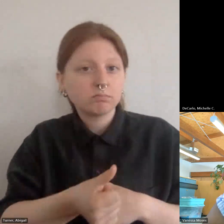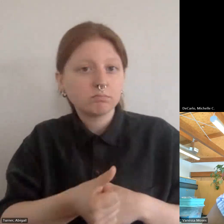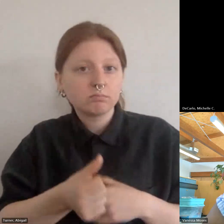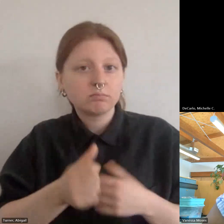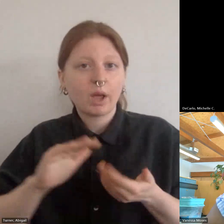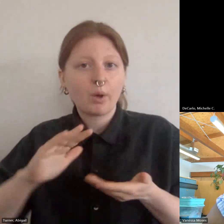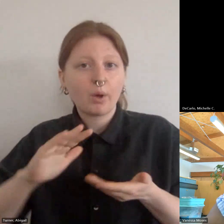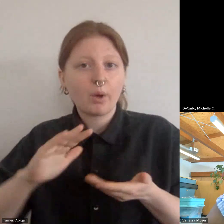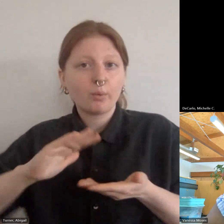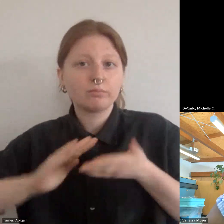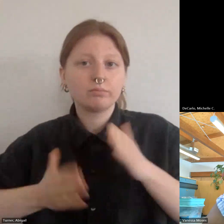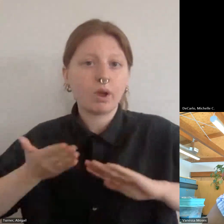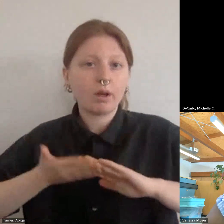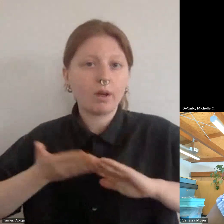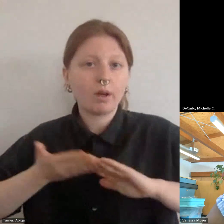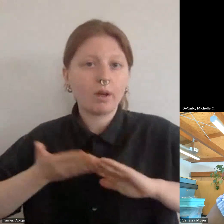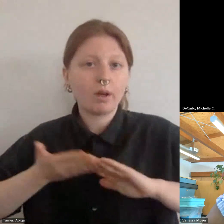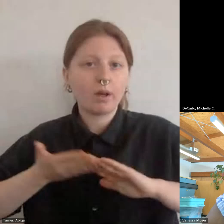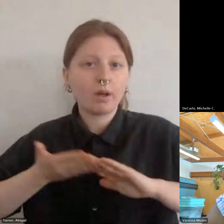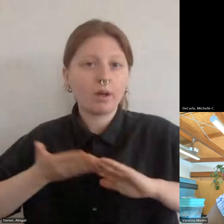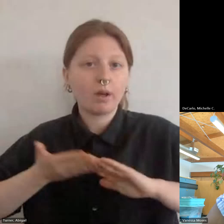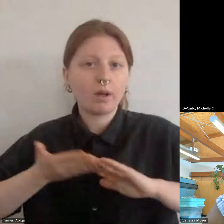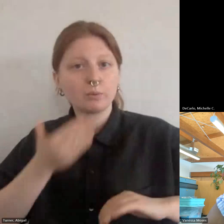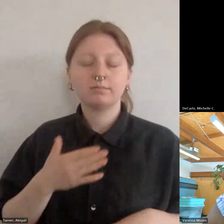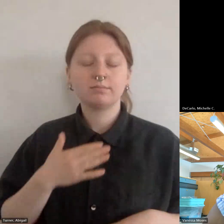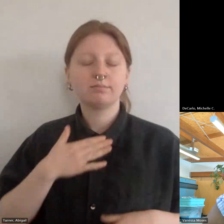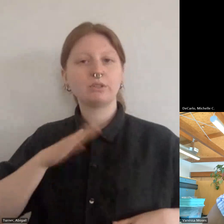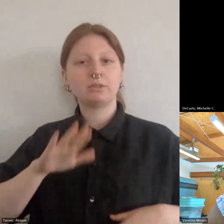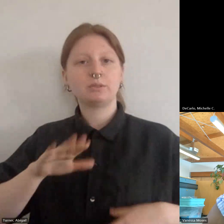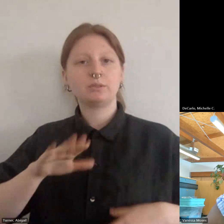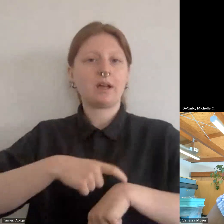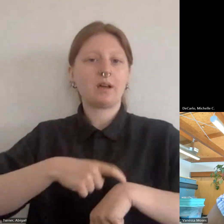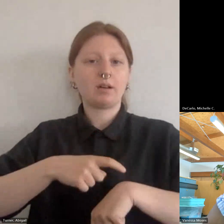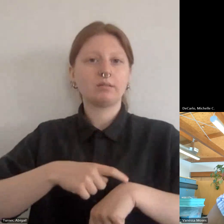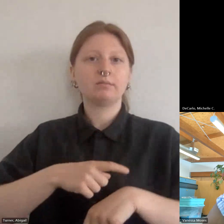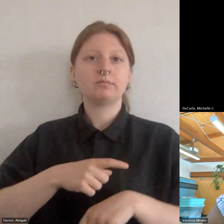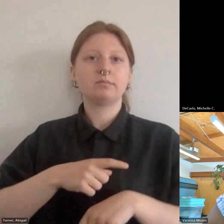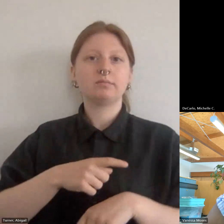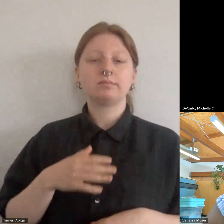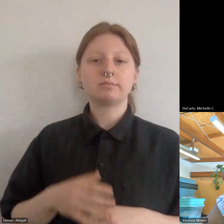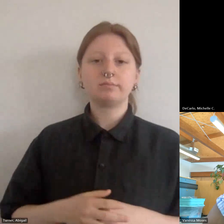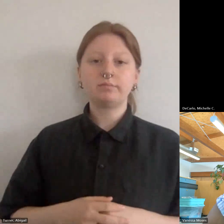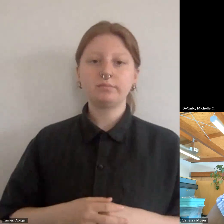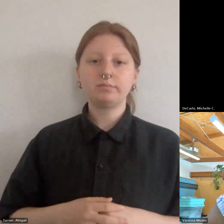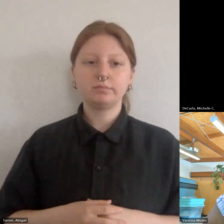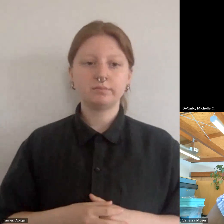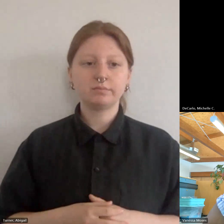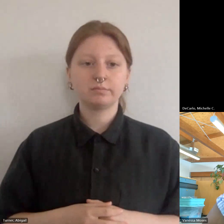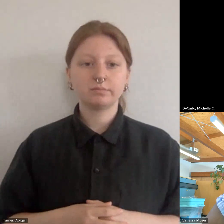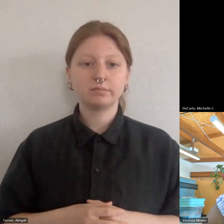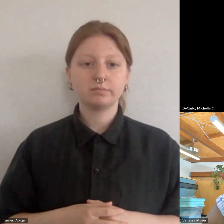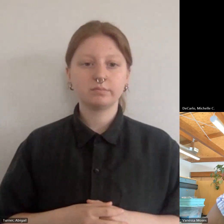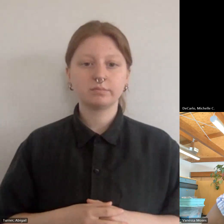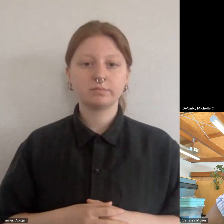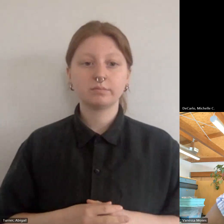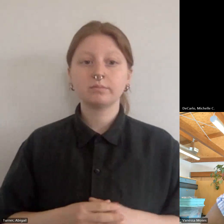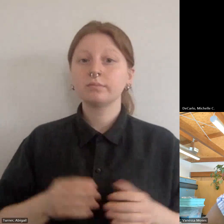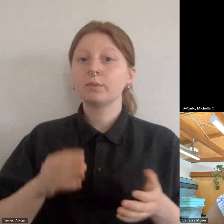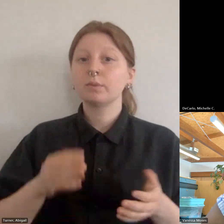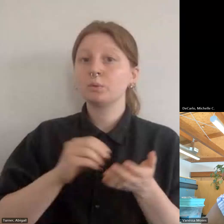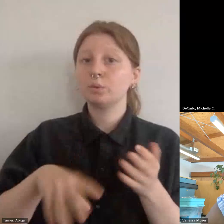So I really appreciate your time. Students who do fill this out are entered to win $25 in a gift card